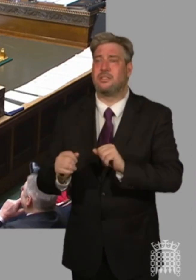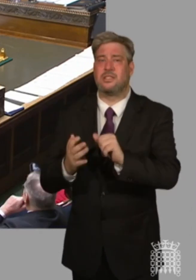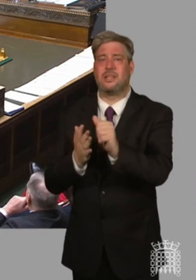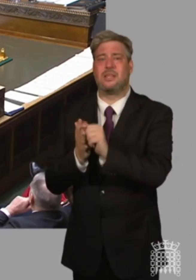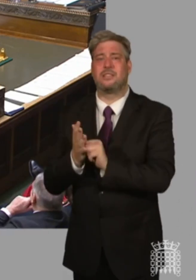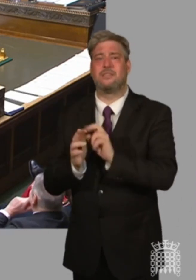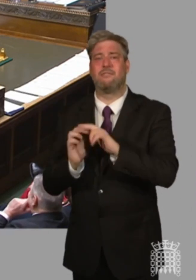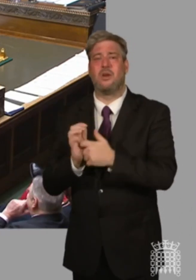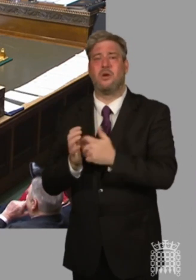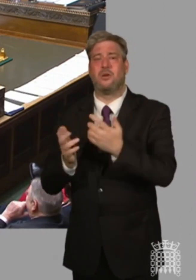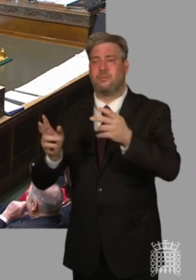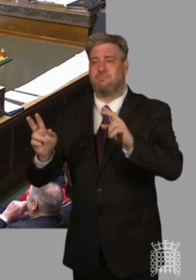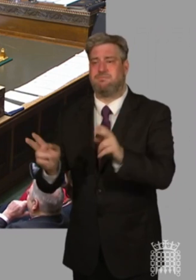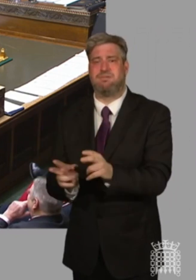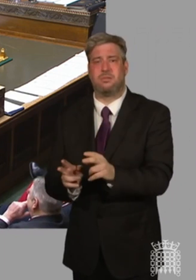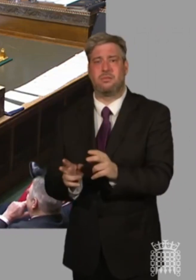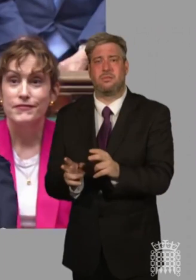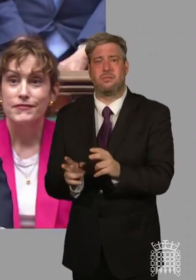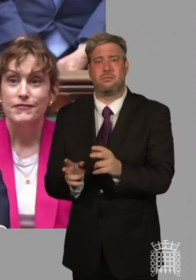Speaker.